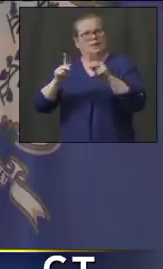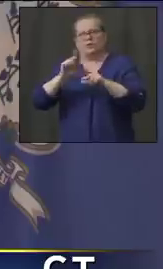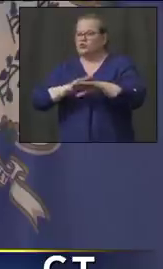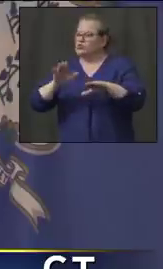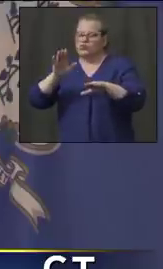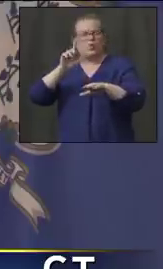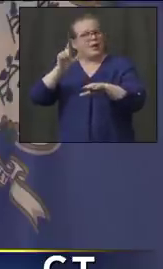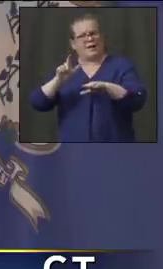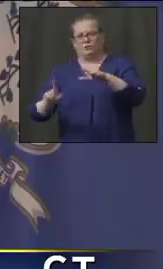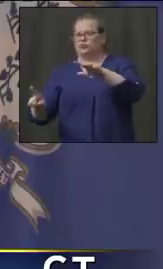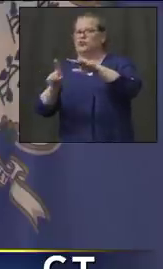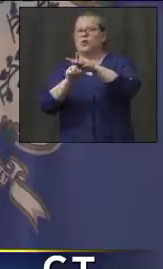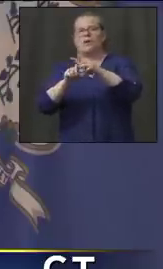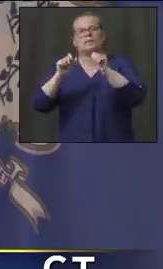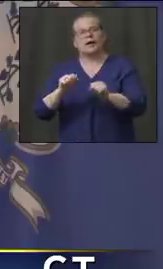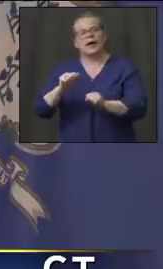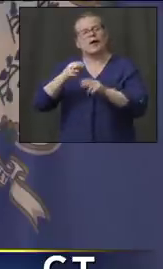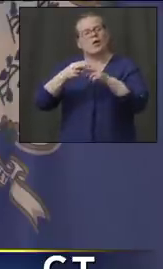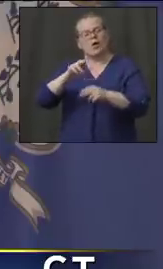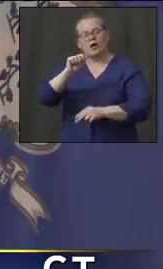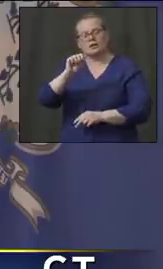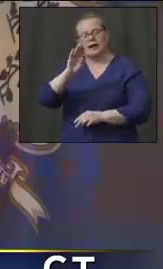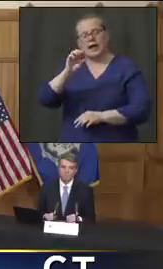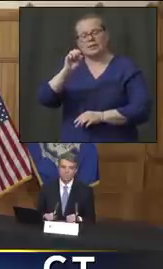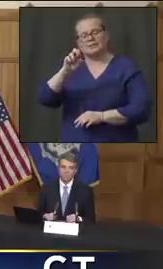Thanks. And Dr. Coe?